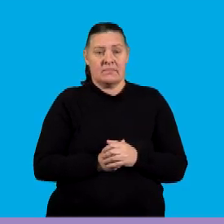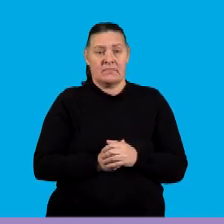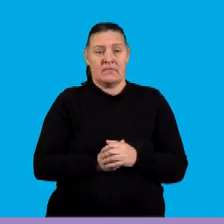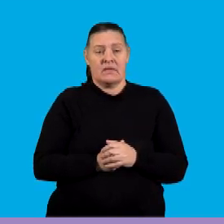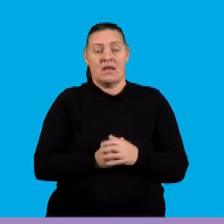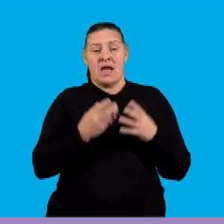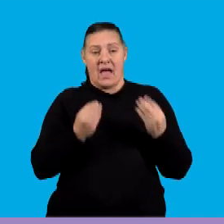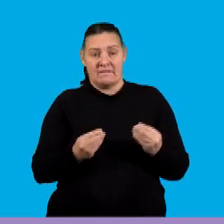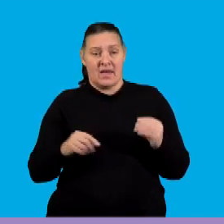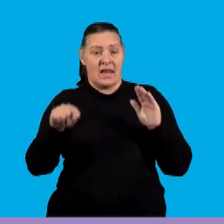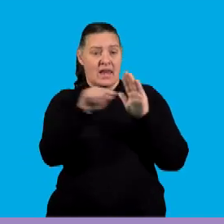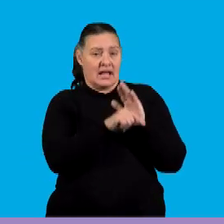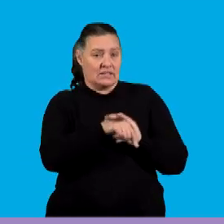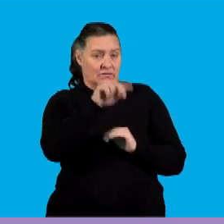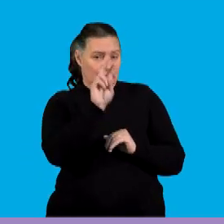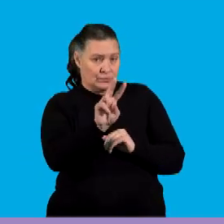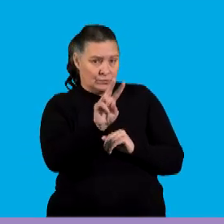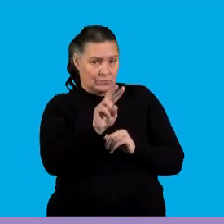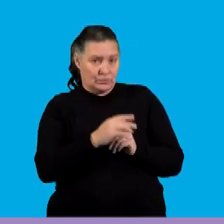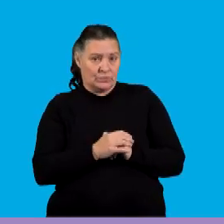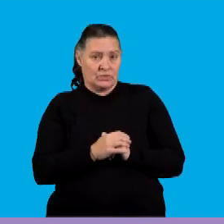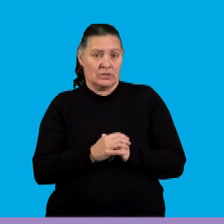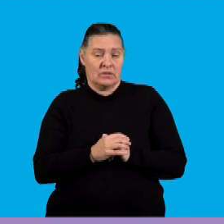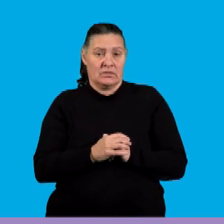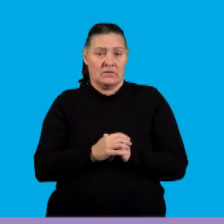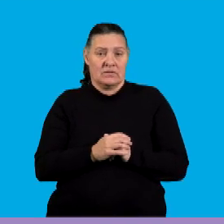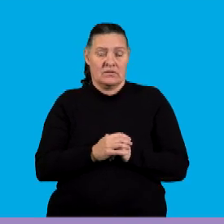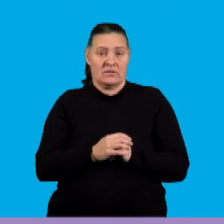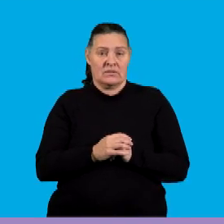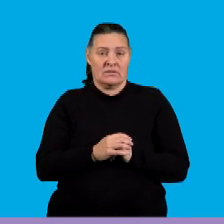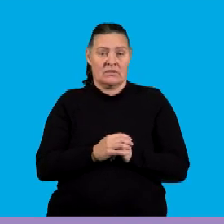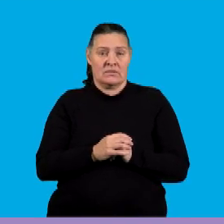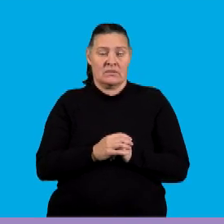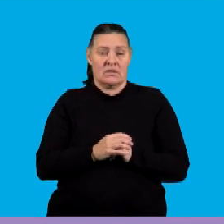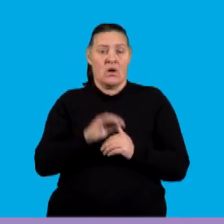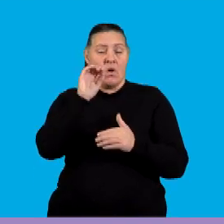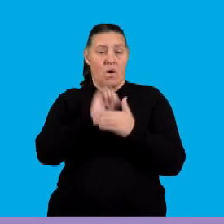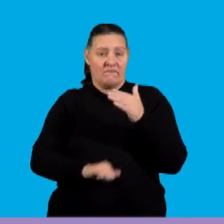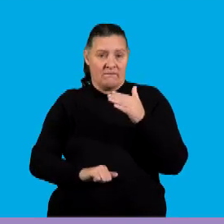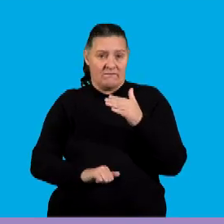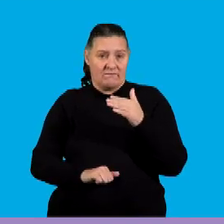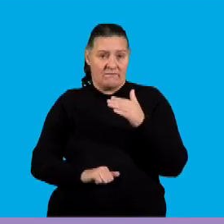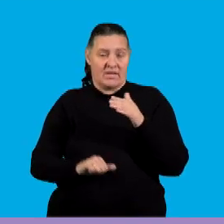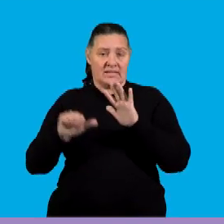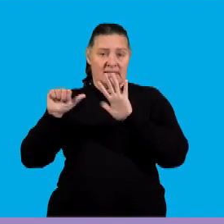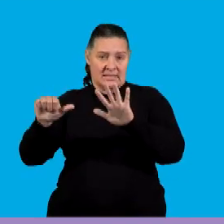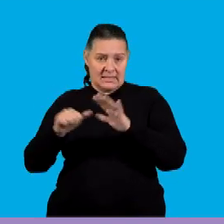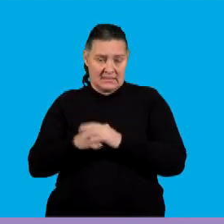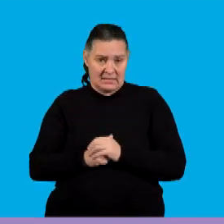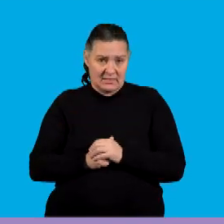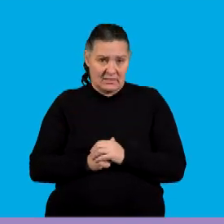We have there a -2, and we are going to subtract a